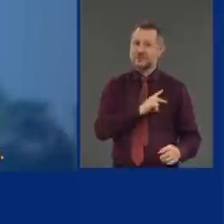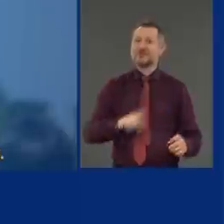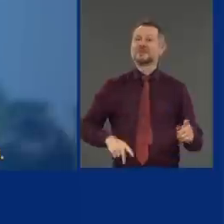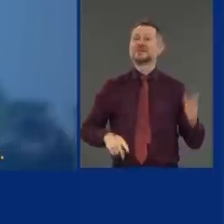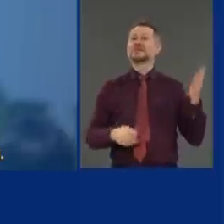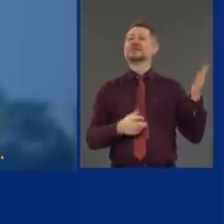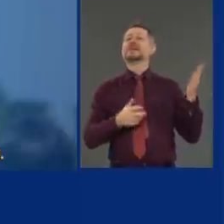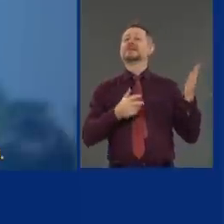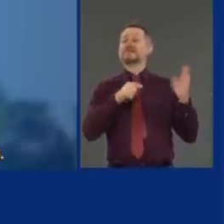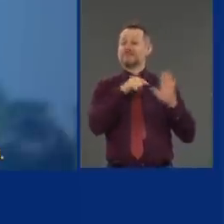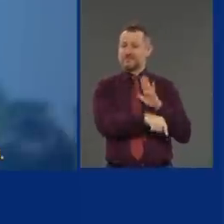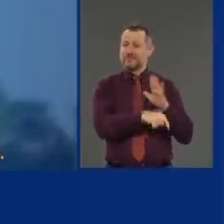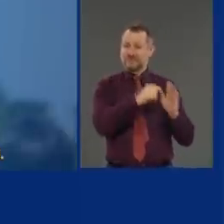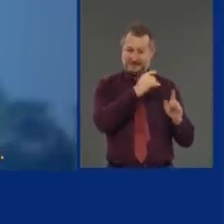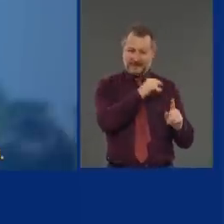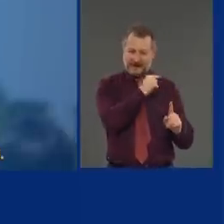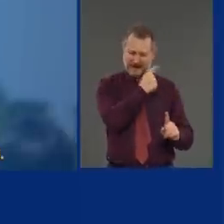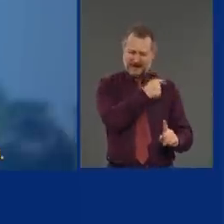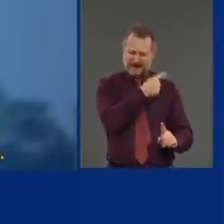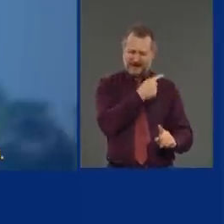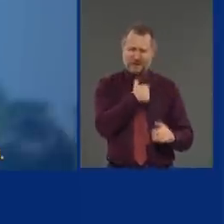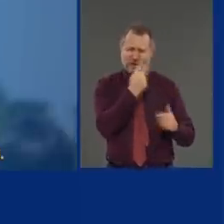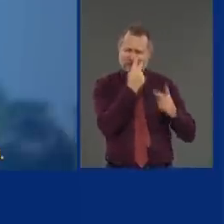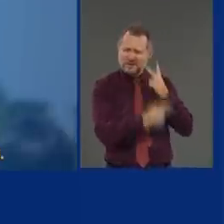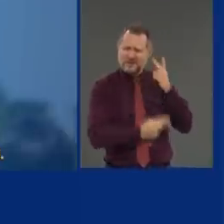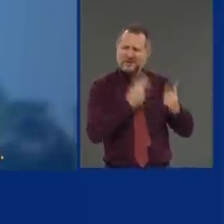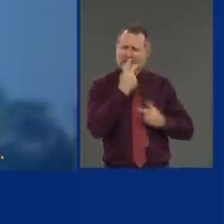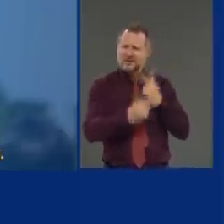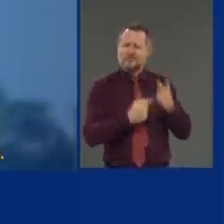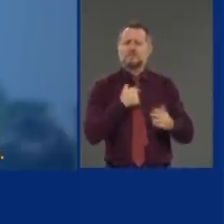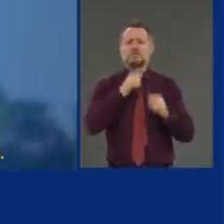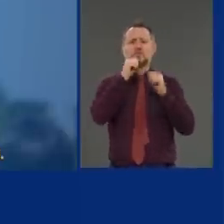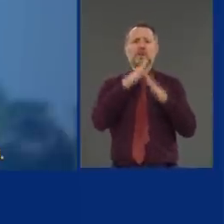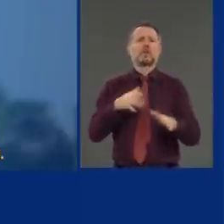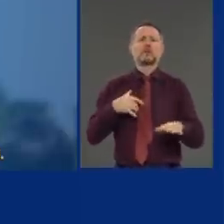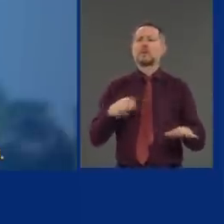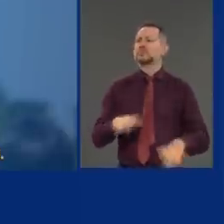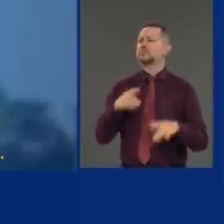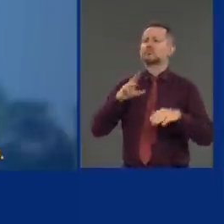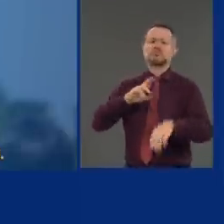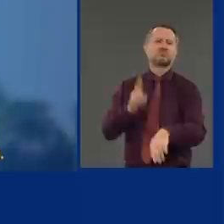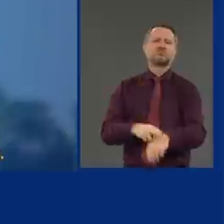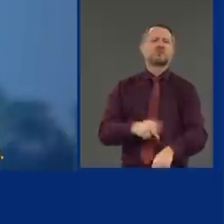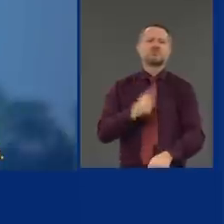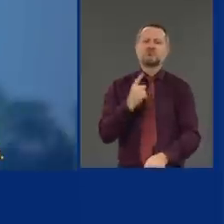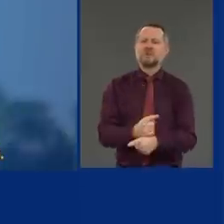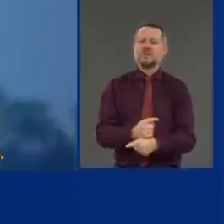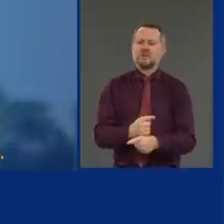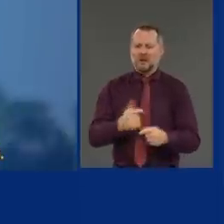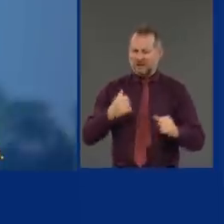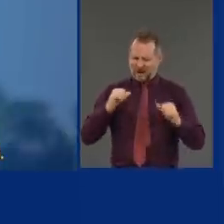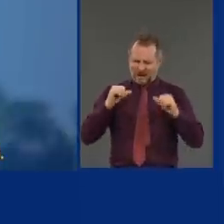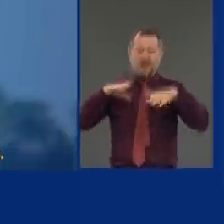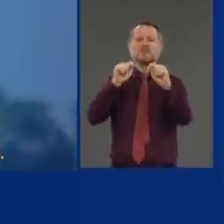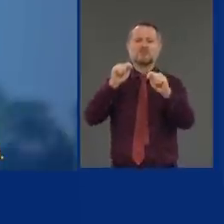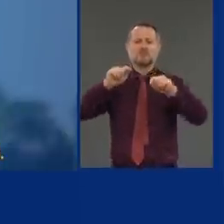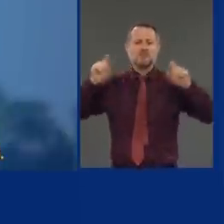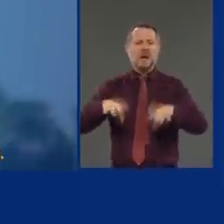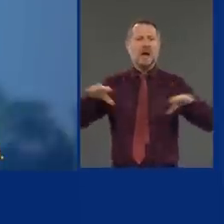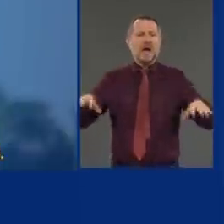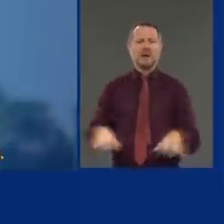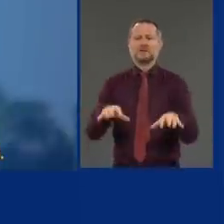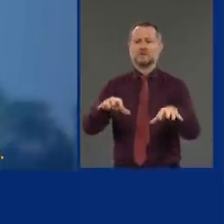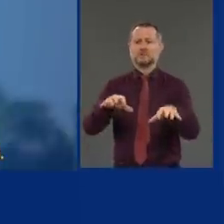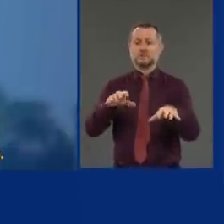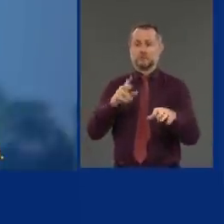we've seen it, but we haven't done anything, and now it's time to act. That's what people are saying. And they're right. And we're going to act in